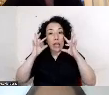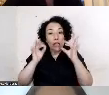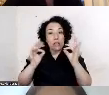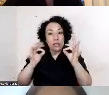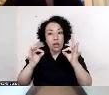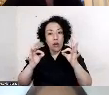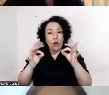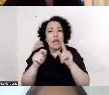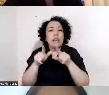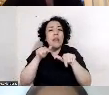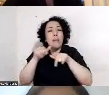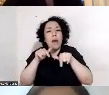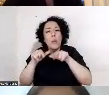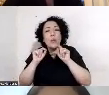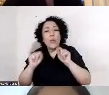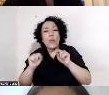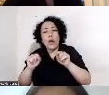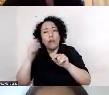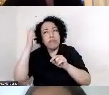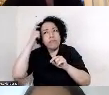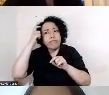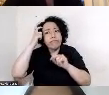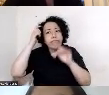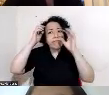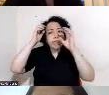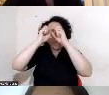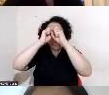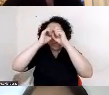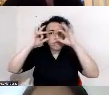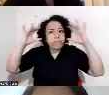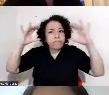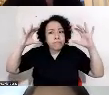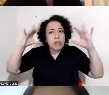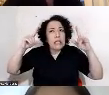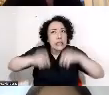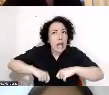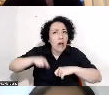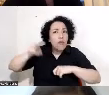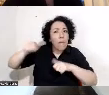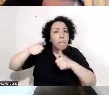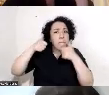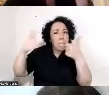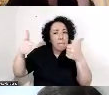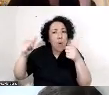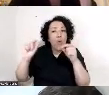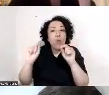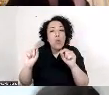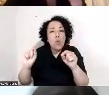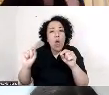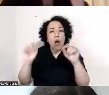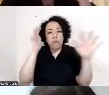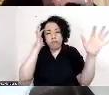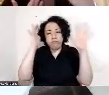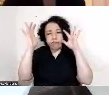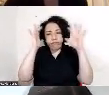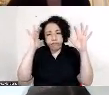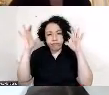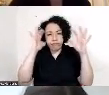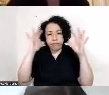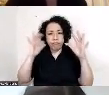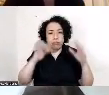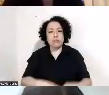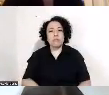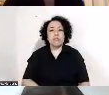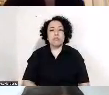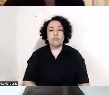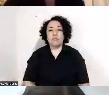poderiam fazer, como se fosse uma autodefesa. O que eles podem fazer muito bem? And they need also to be aware of